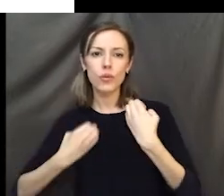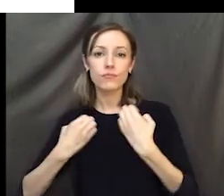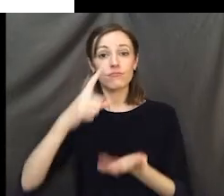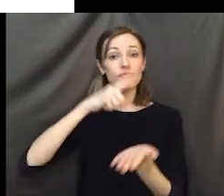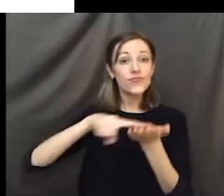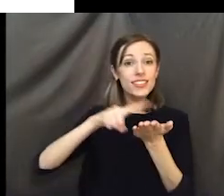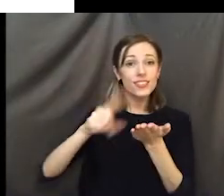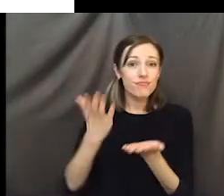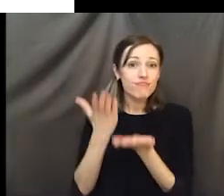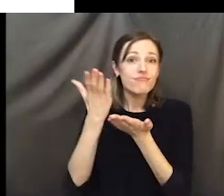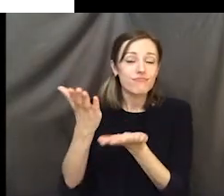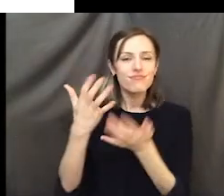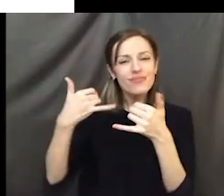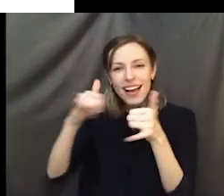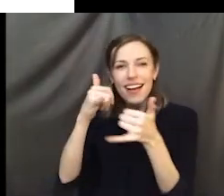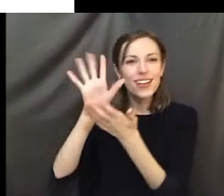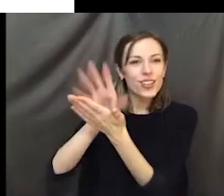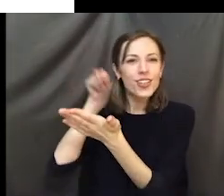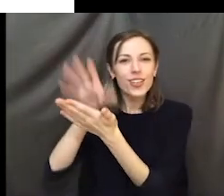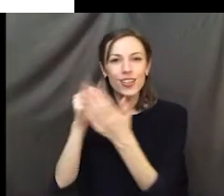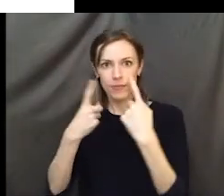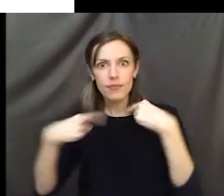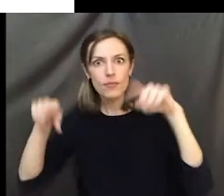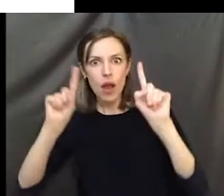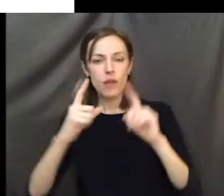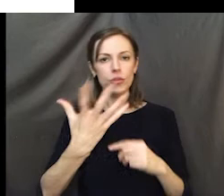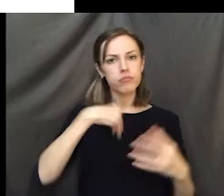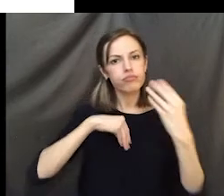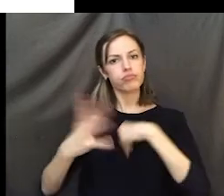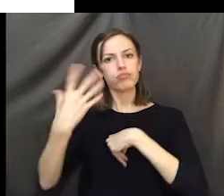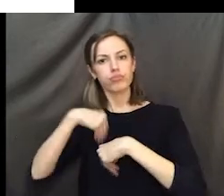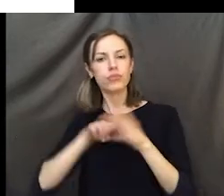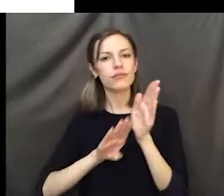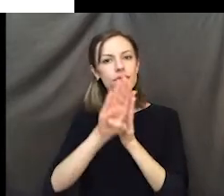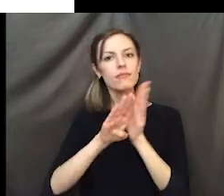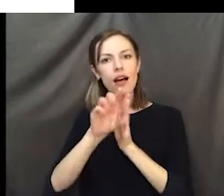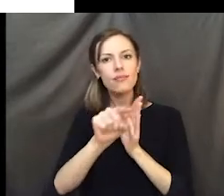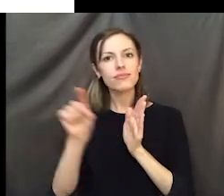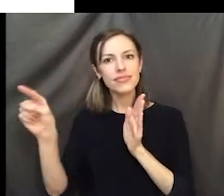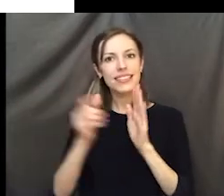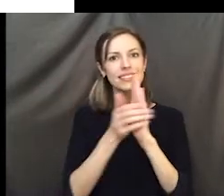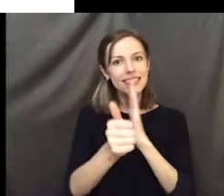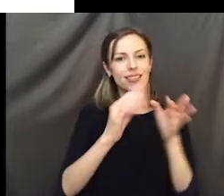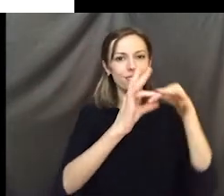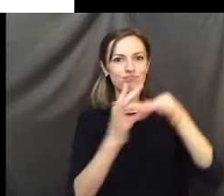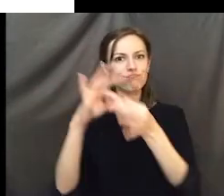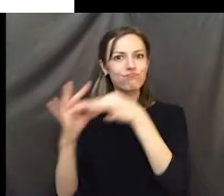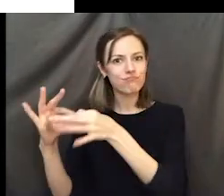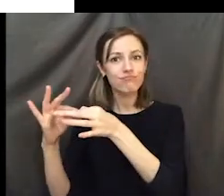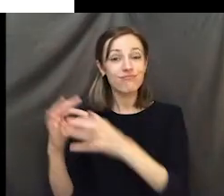effective way of developing these interconnected skills. These 5 skills are essential to children's positive development.